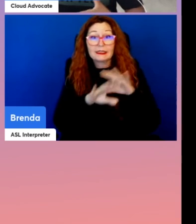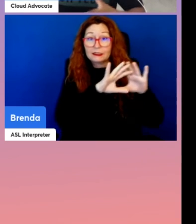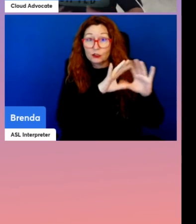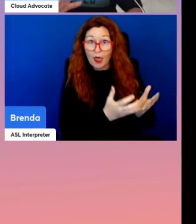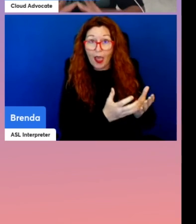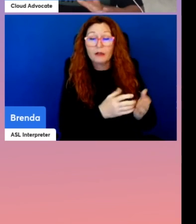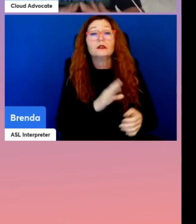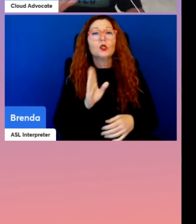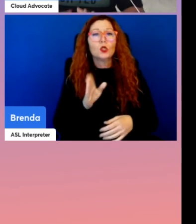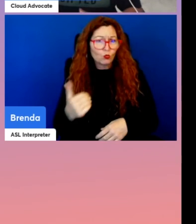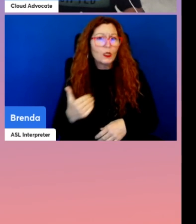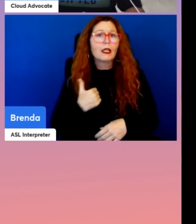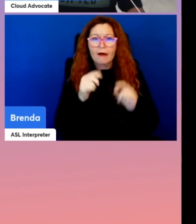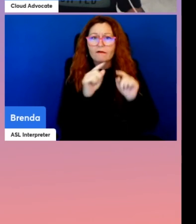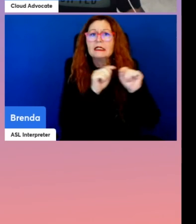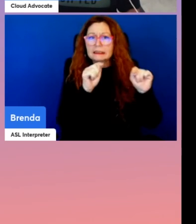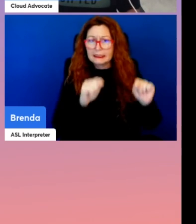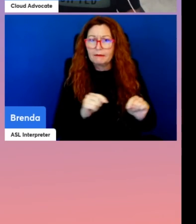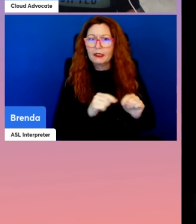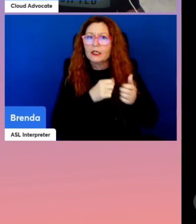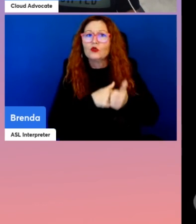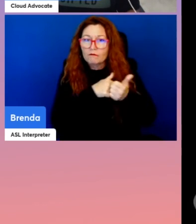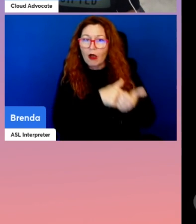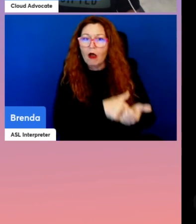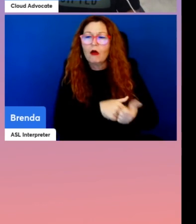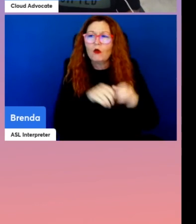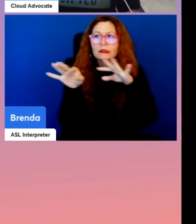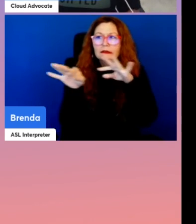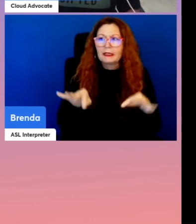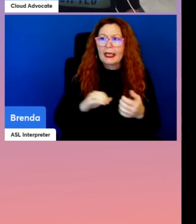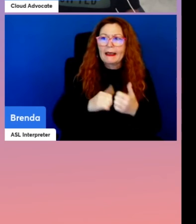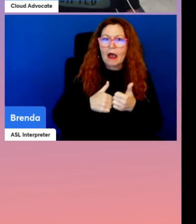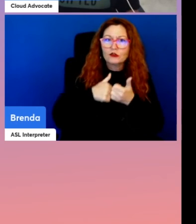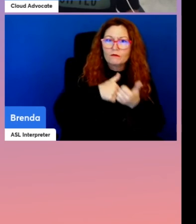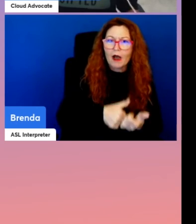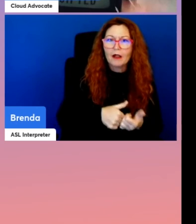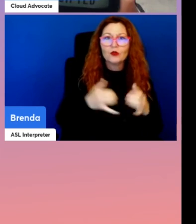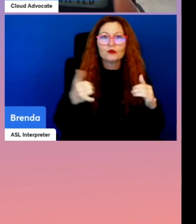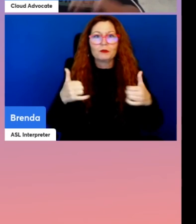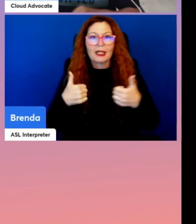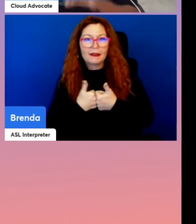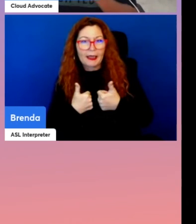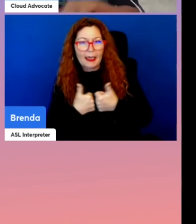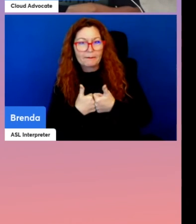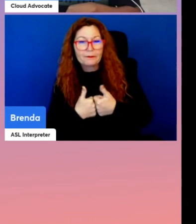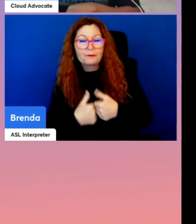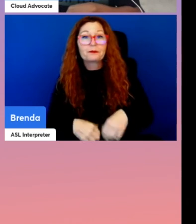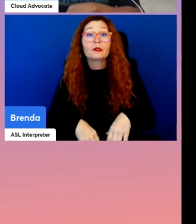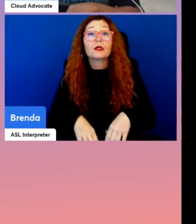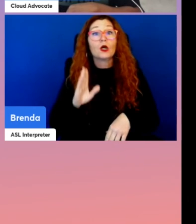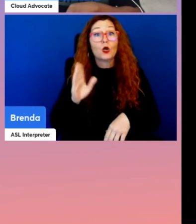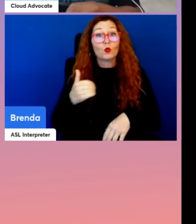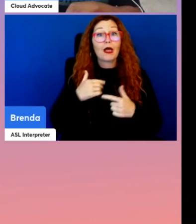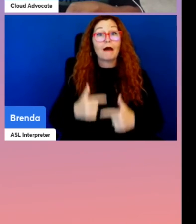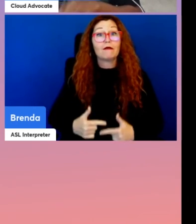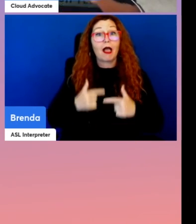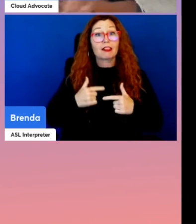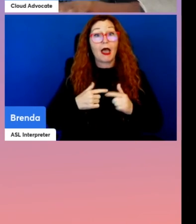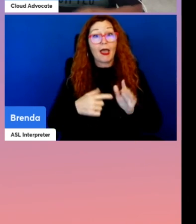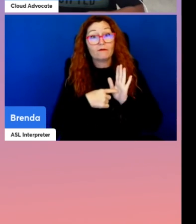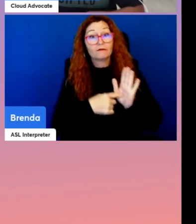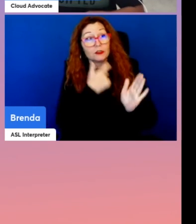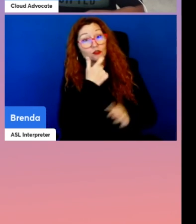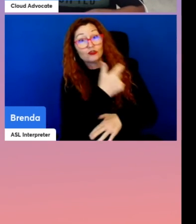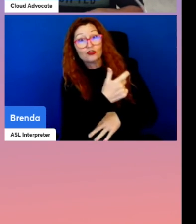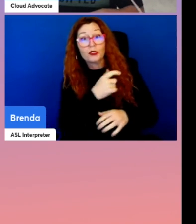you and walk you through how you'll use that to play the game. There is going to be a Twitch live stream